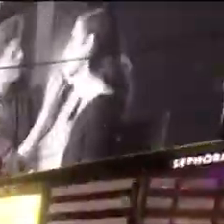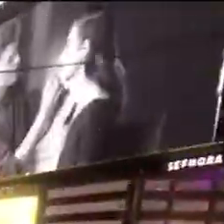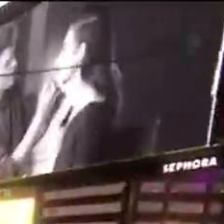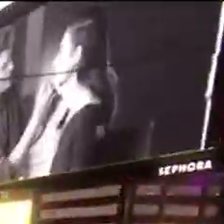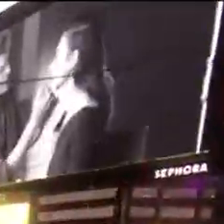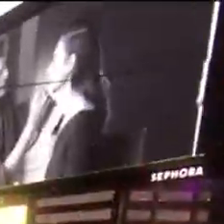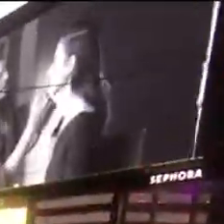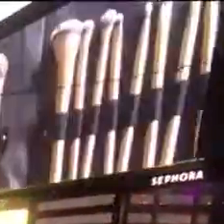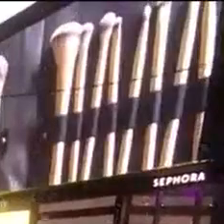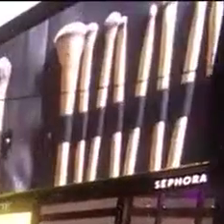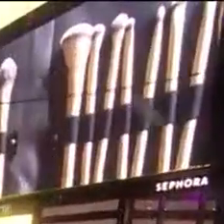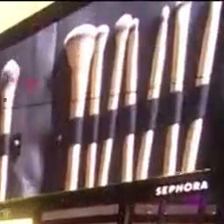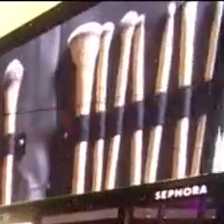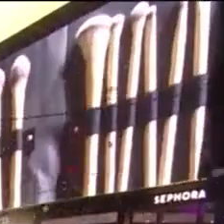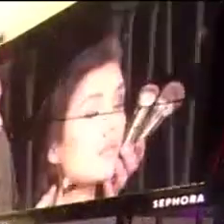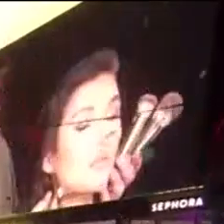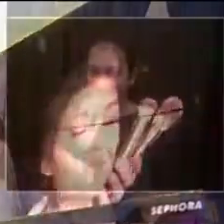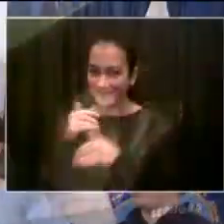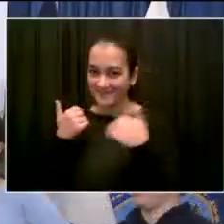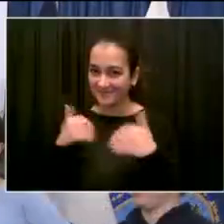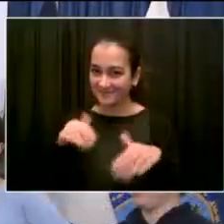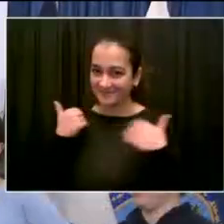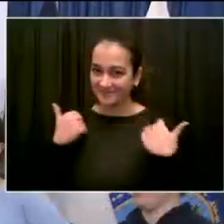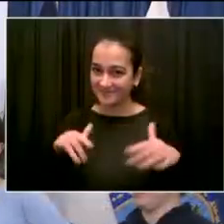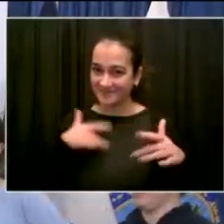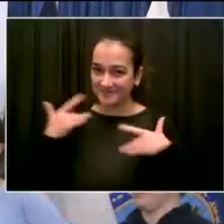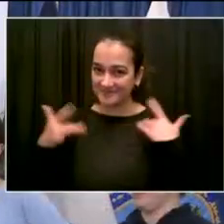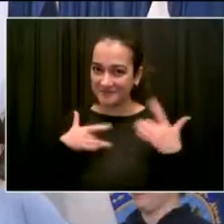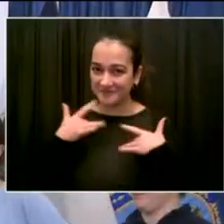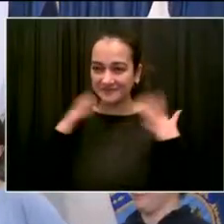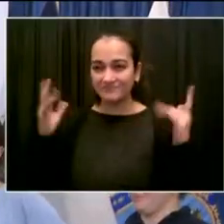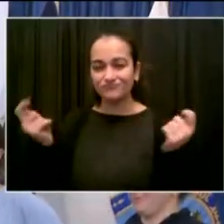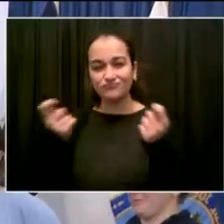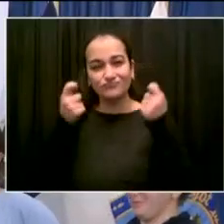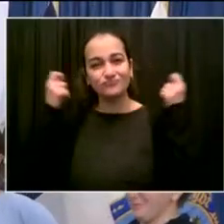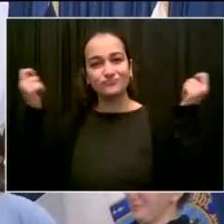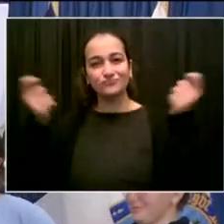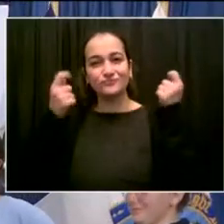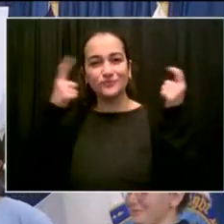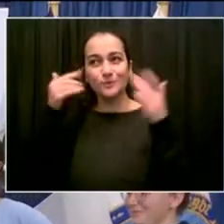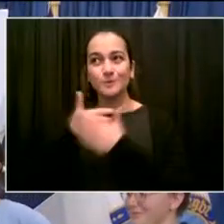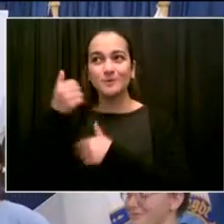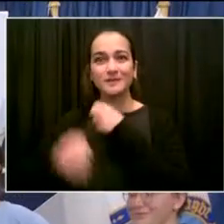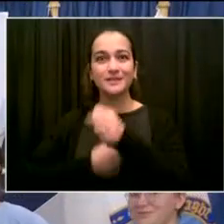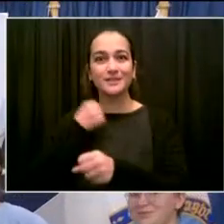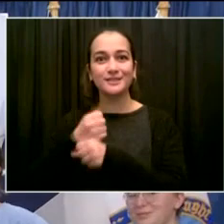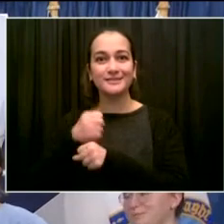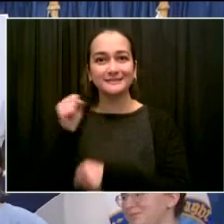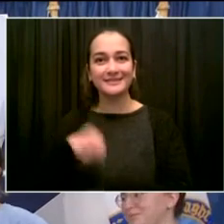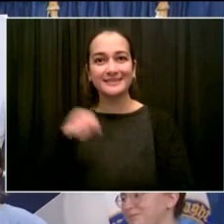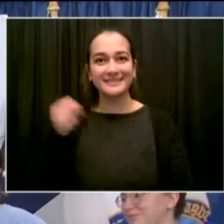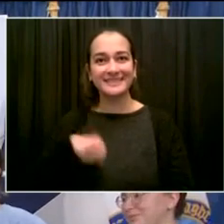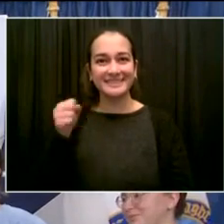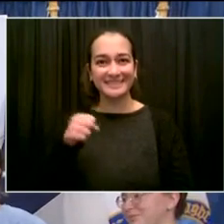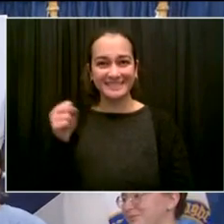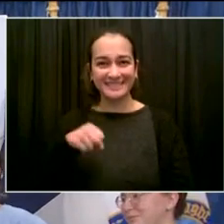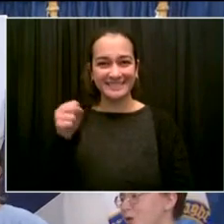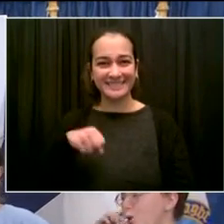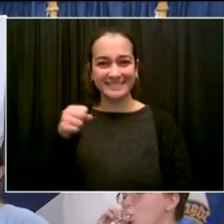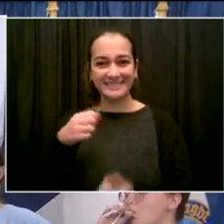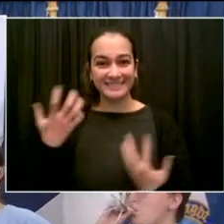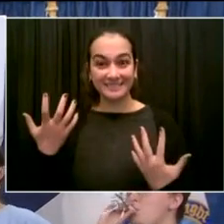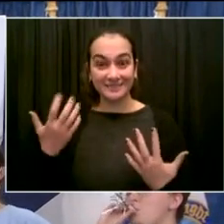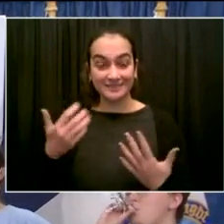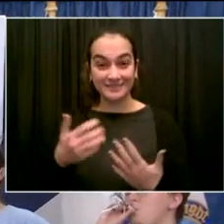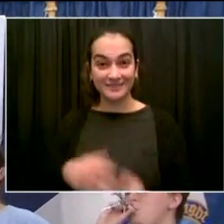full-strength celebration. It's coming back. This New Year's Eve, Times Square, everyone come on down. We're celebrating.